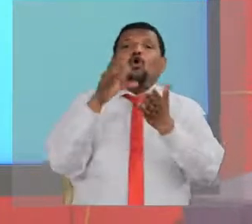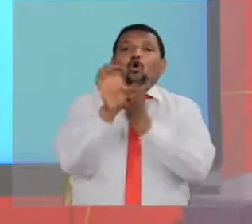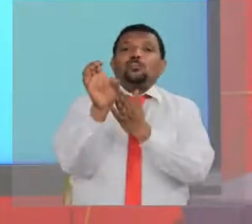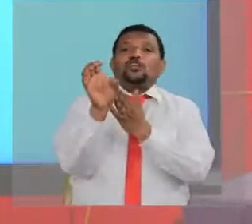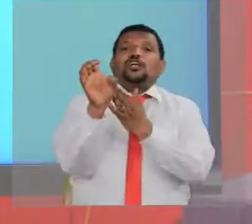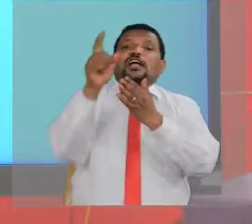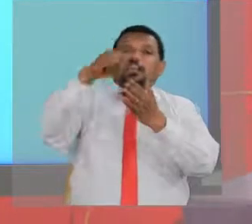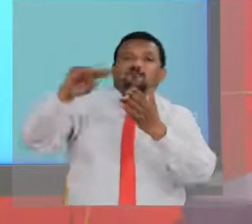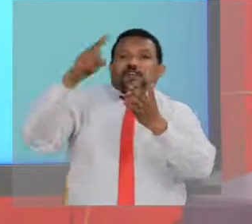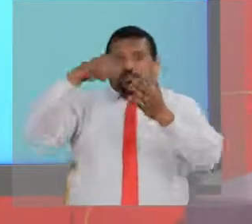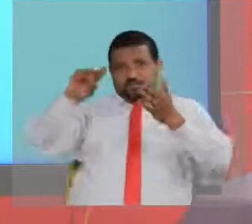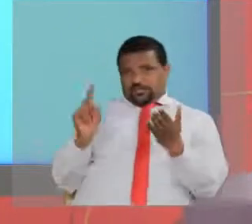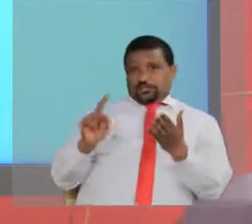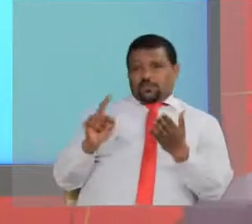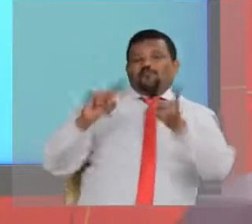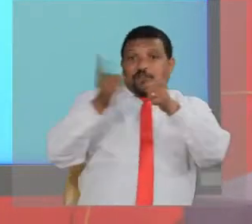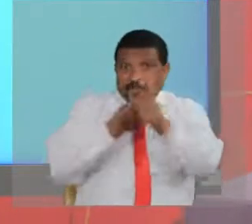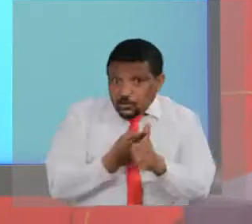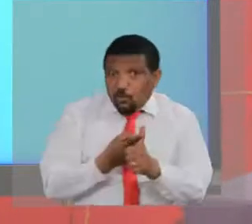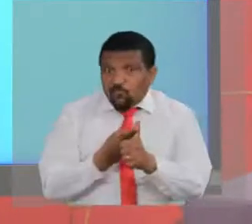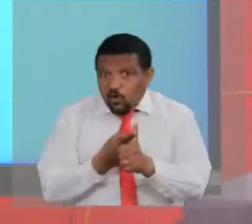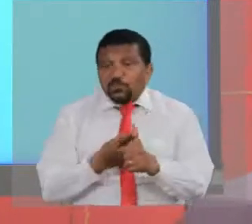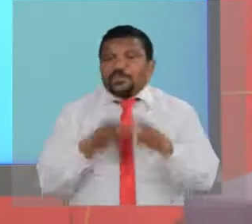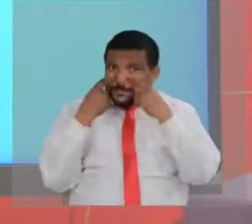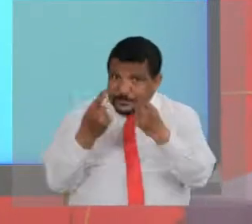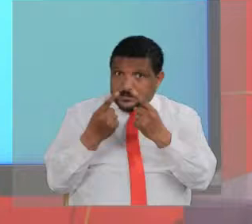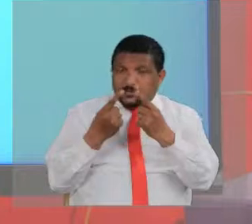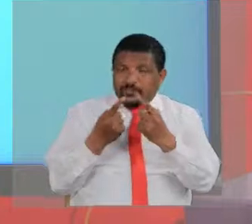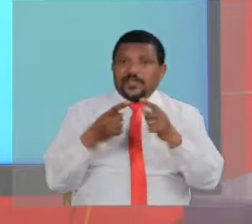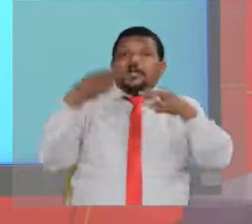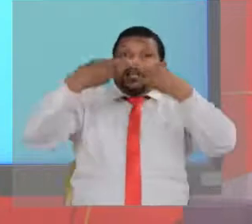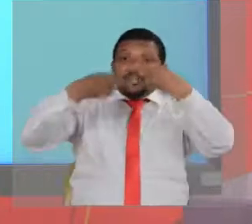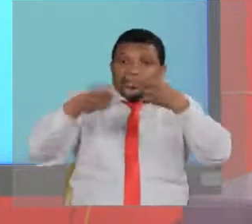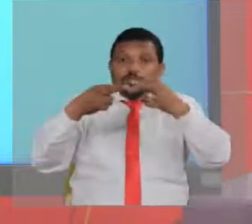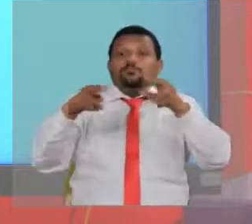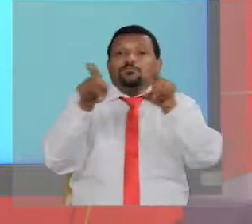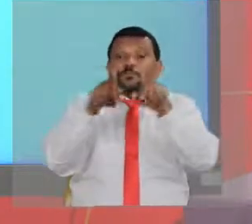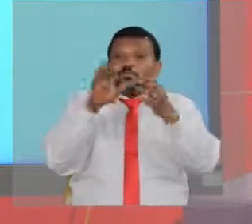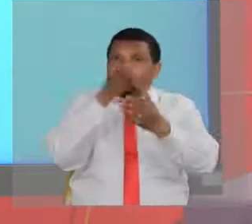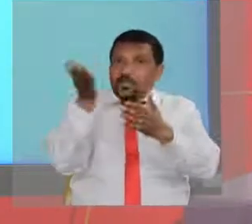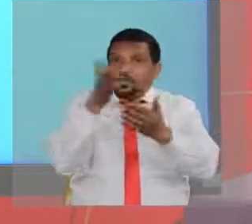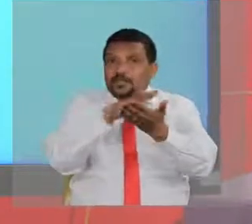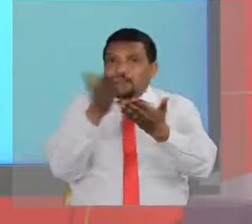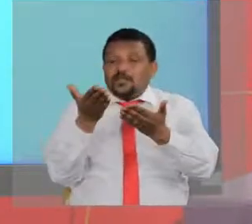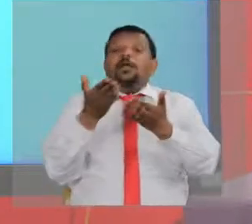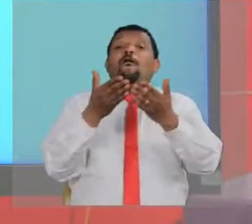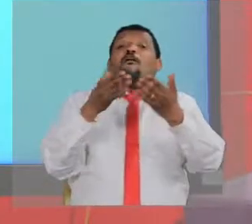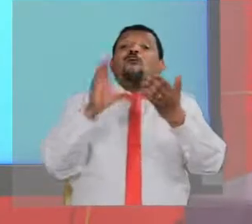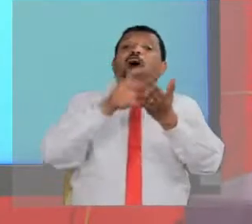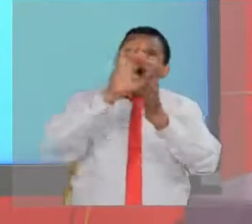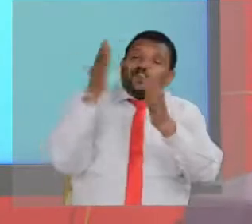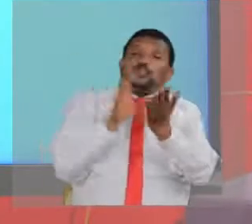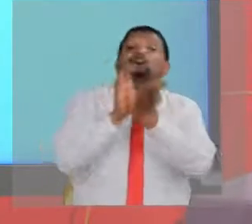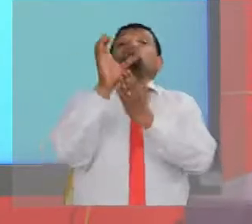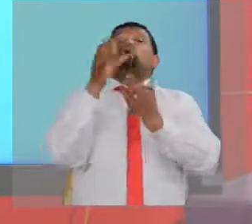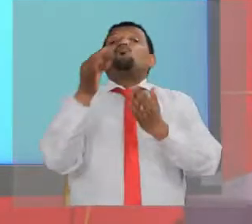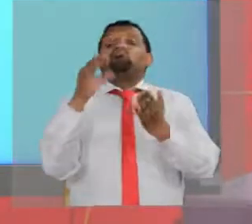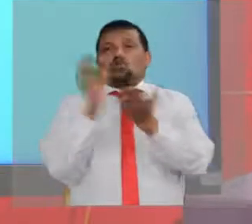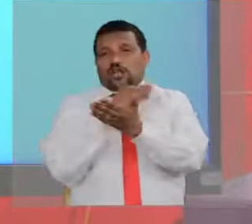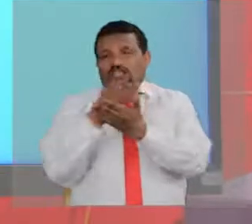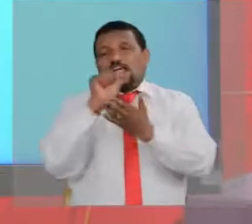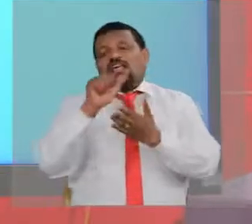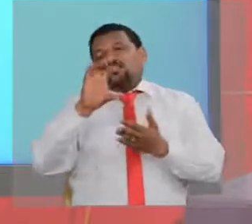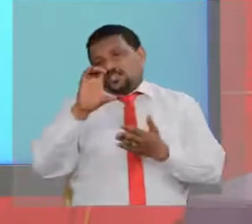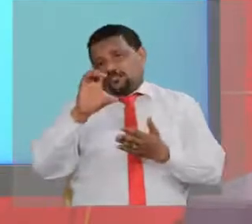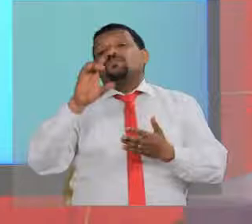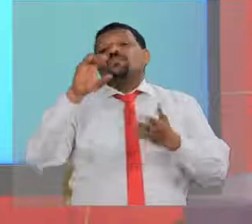curves. First of all, let's see the relationship between the average cost of production, this AC curve, and